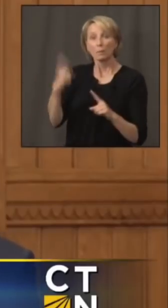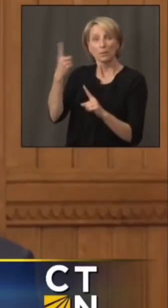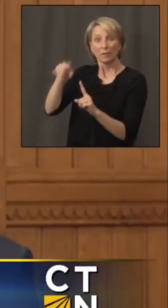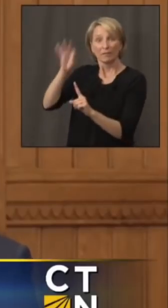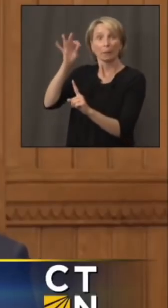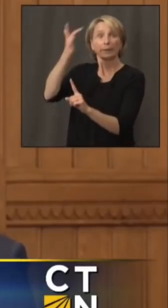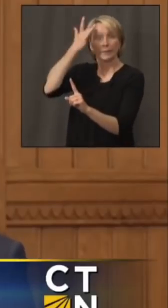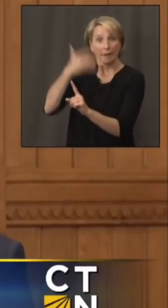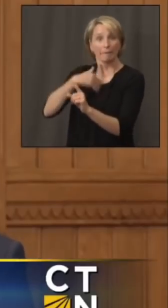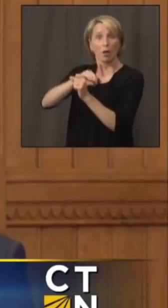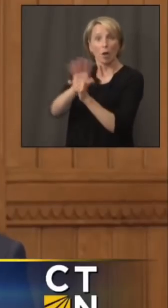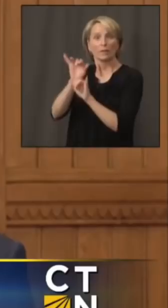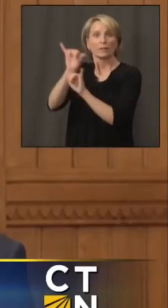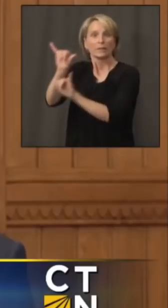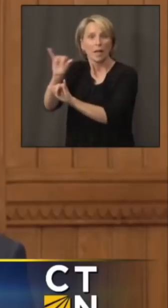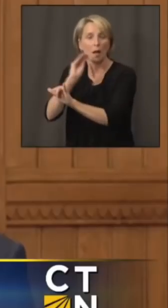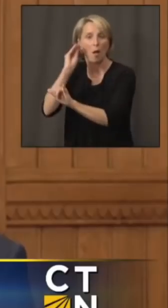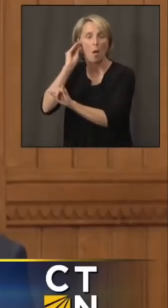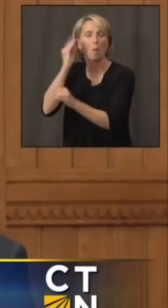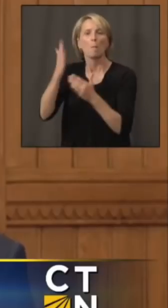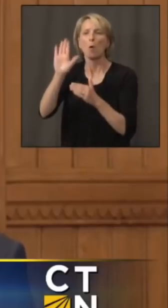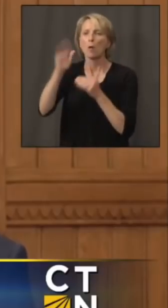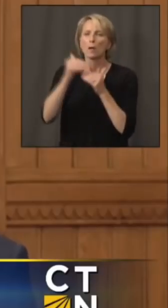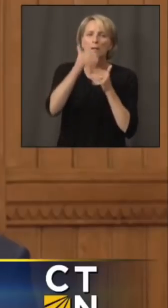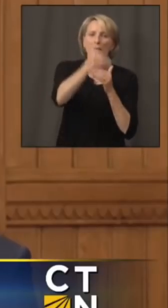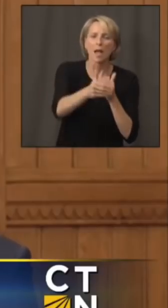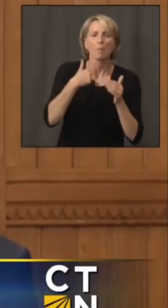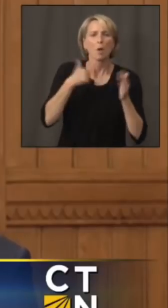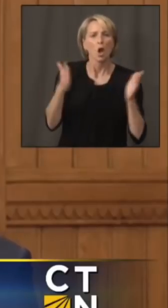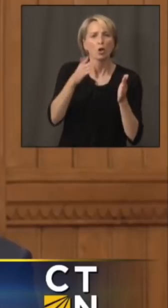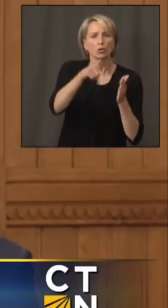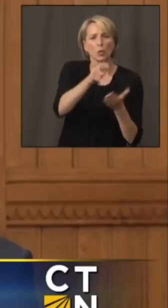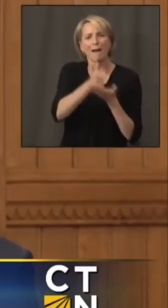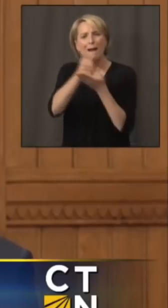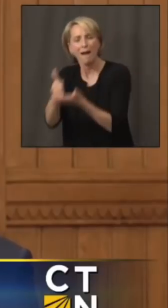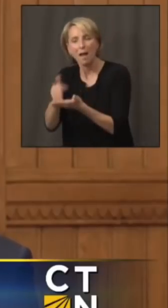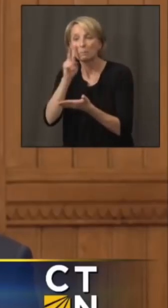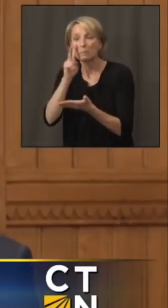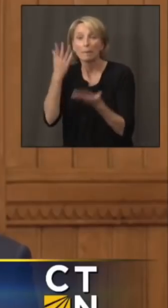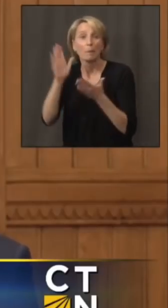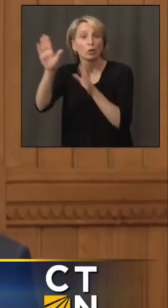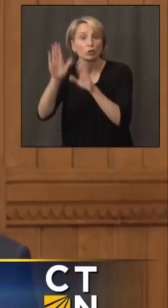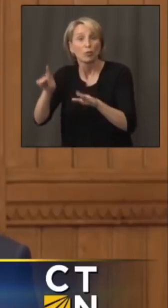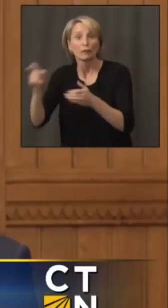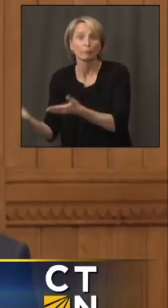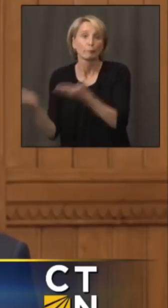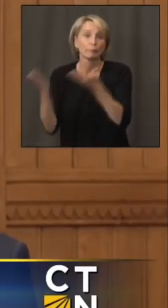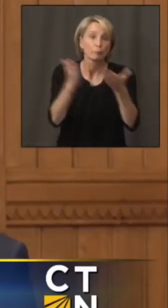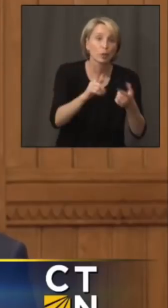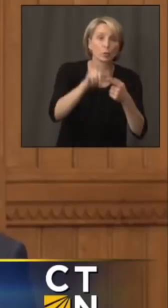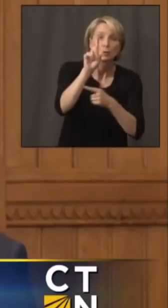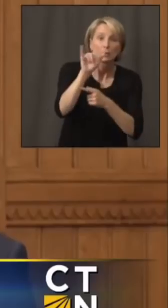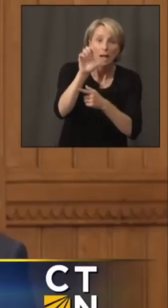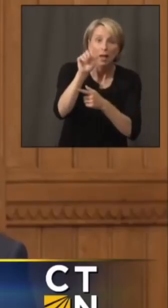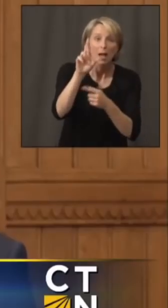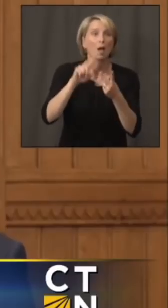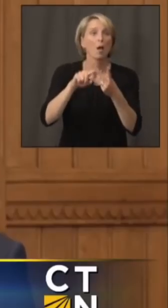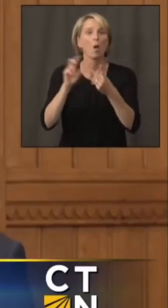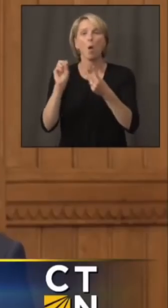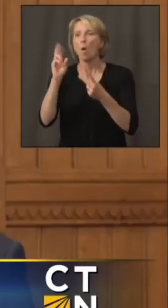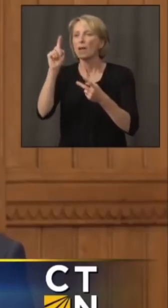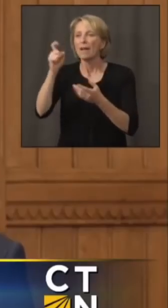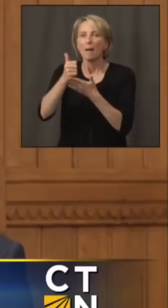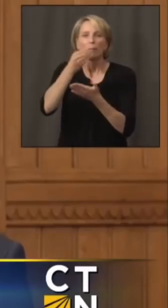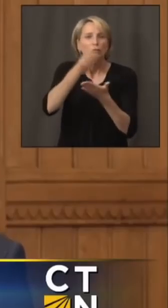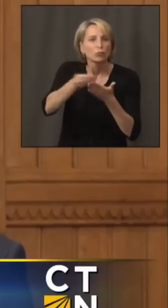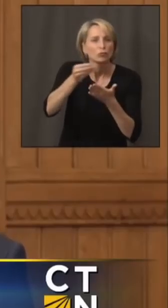to them. They need help getting a kid somewhere. And so this is a team sport that we have to work together, whether it's in a school district or in a community like Danbury